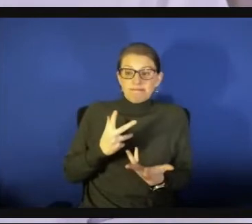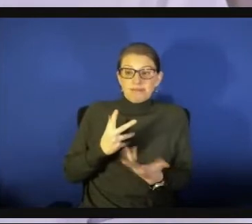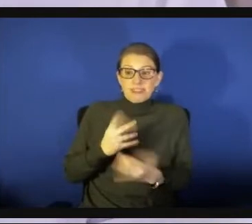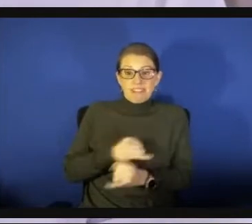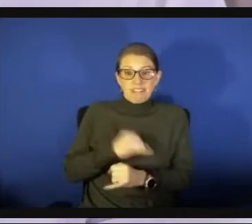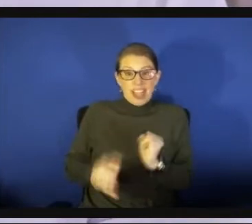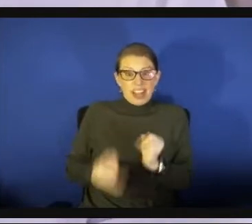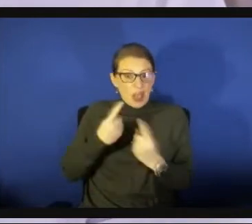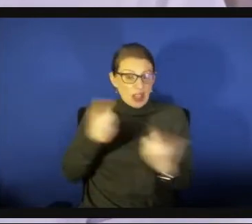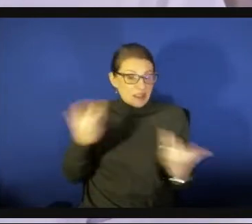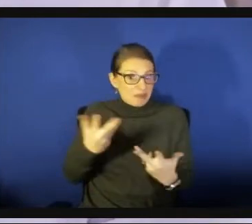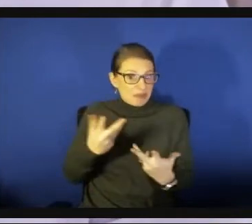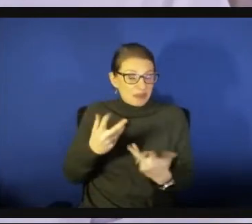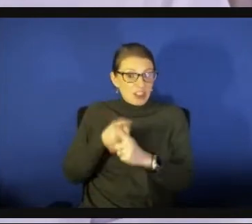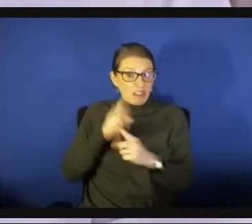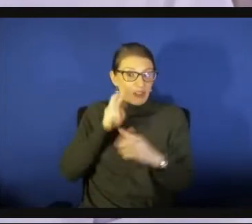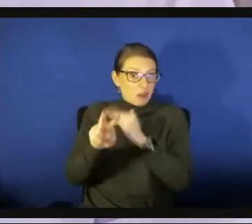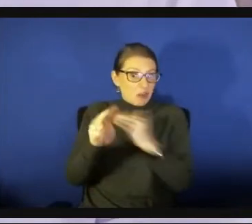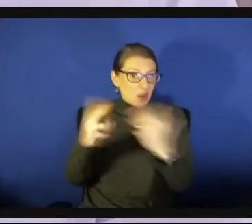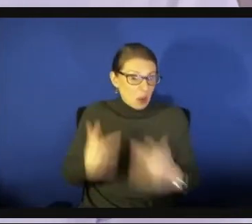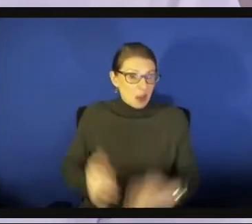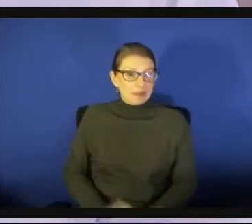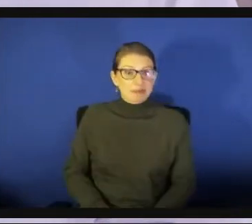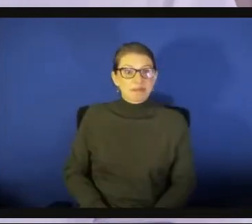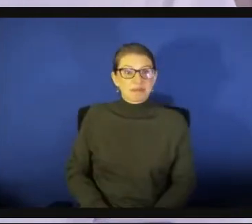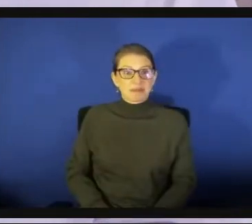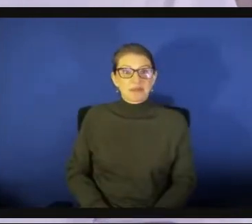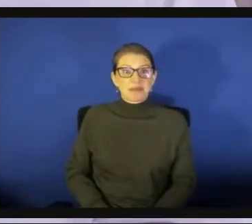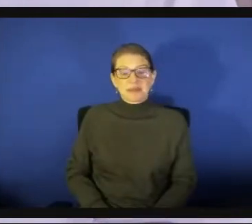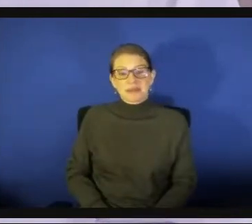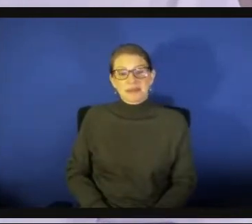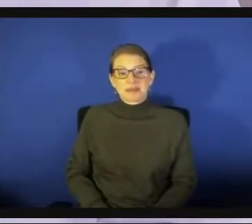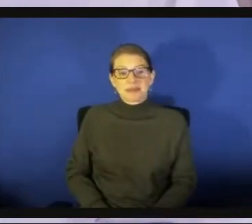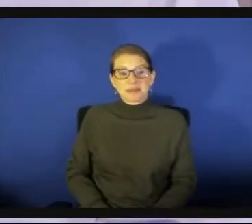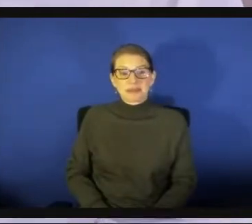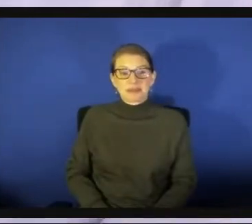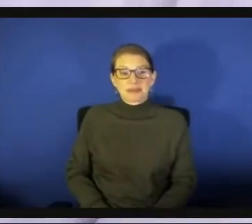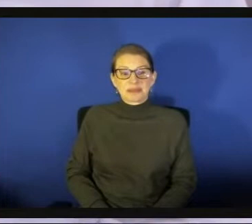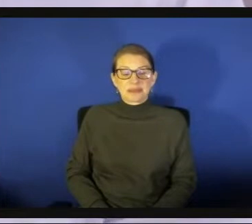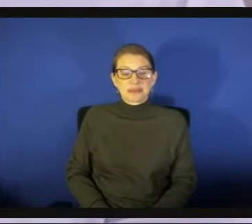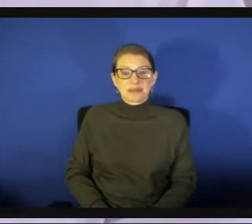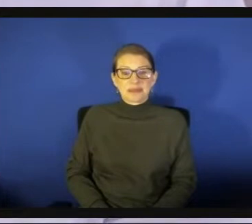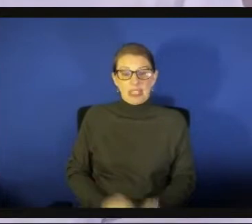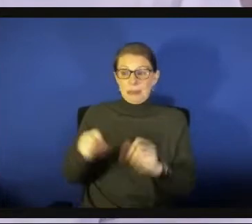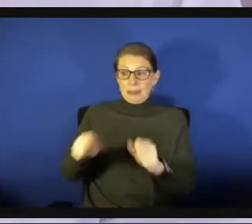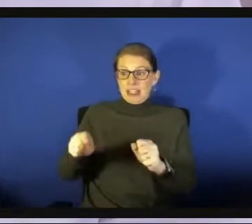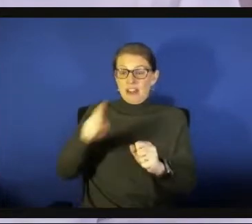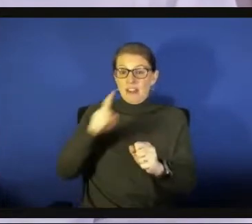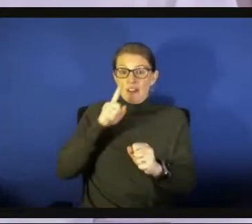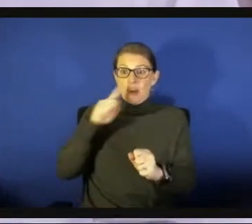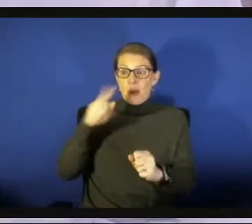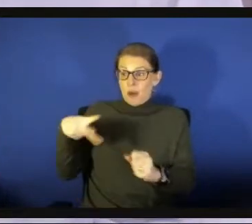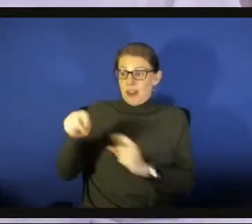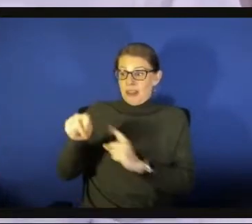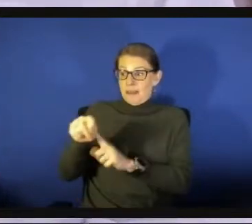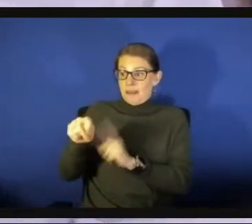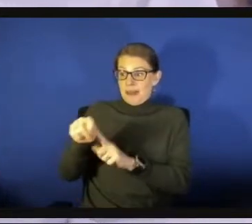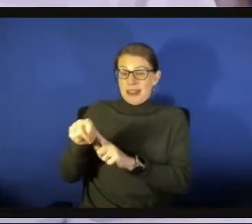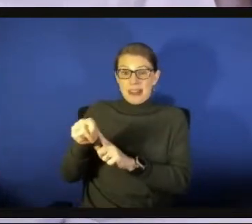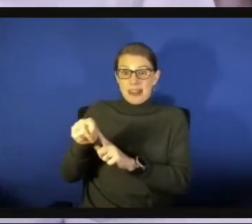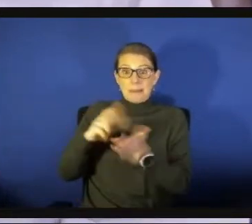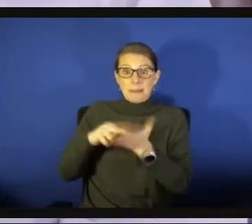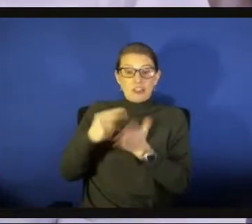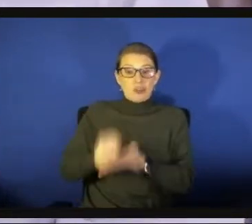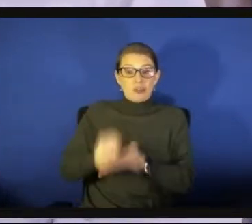what are you looking forward to? Yeah, I think that's the promise and the potential for proton therapy is a treatment that's highly